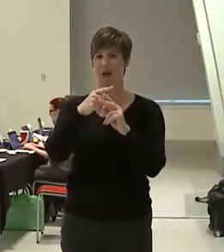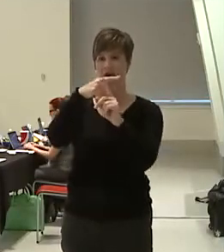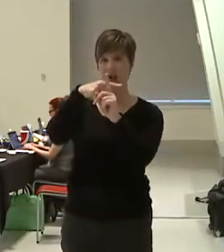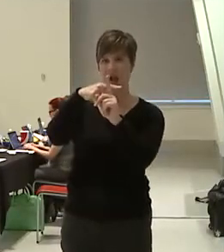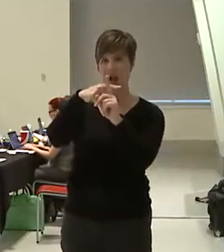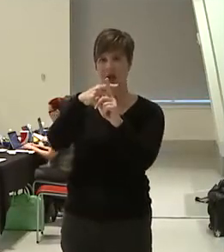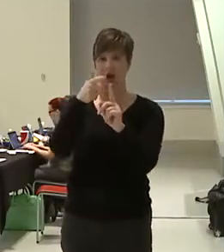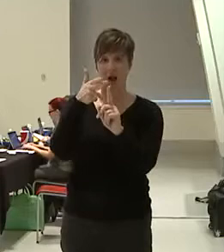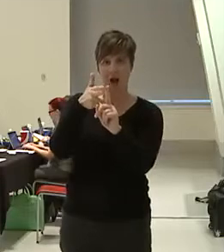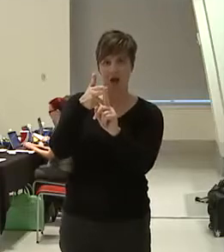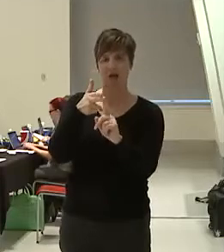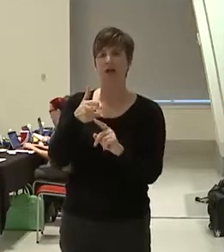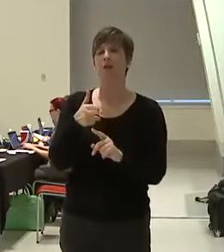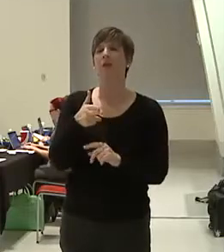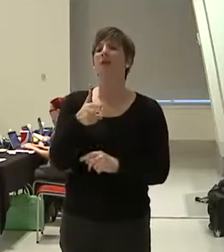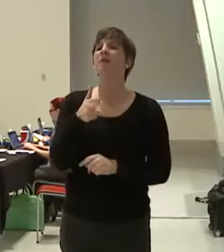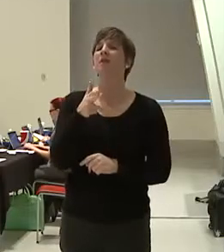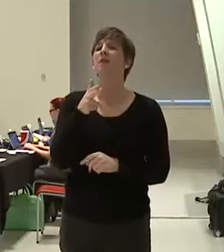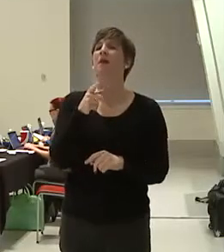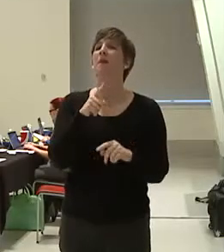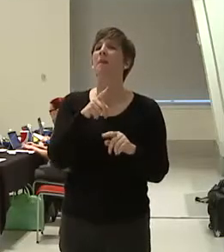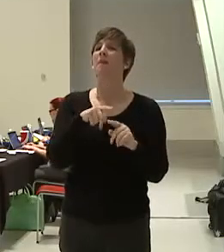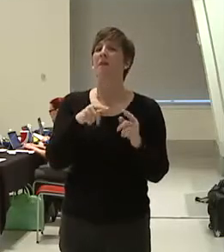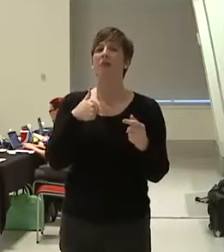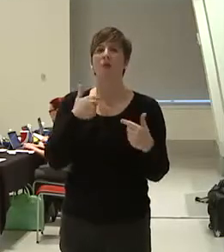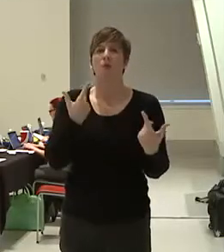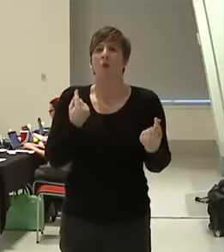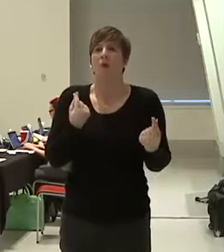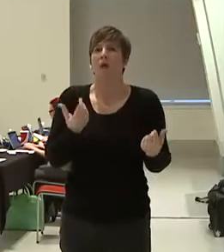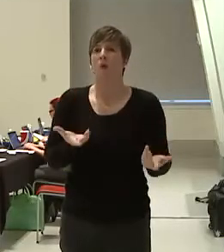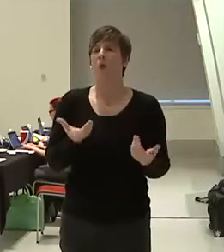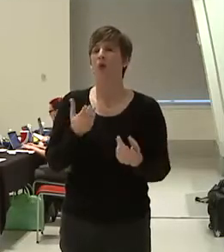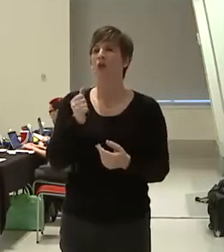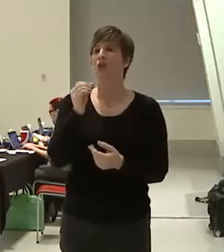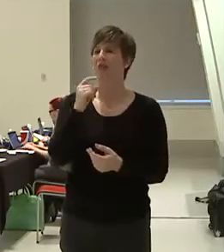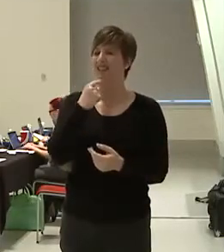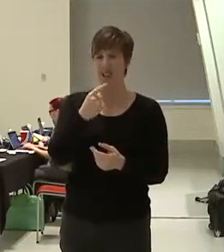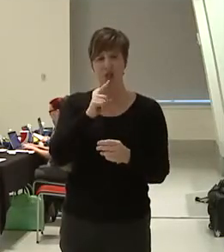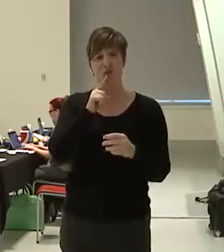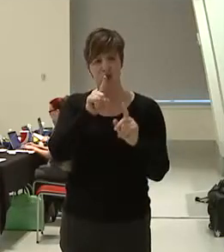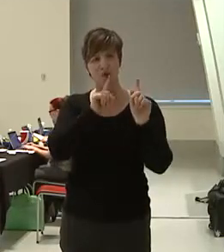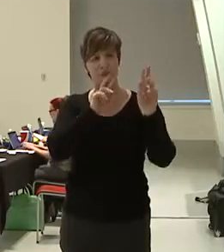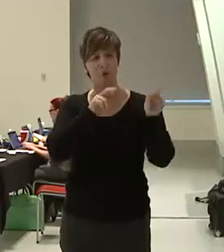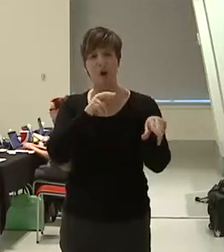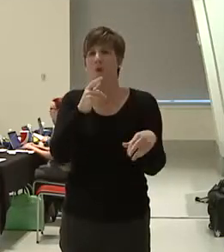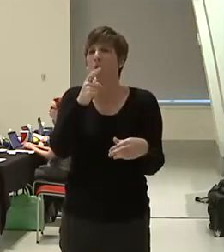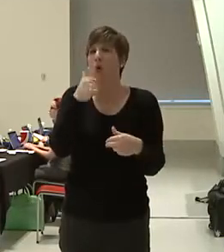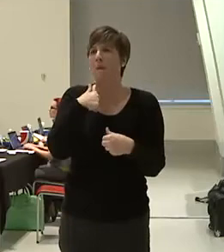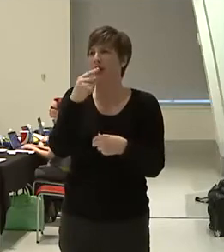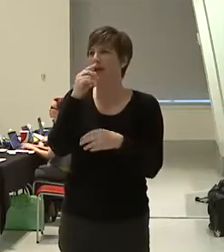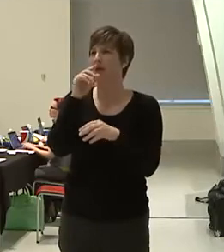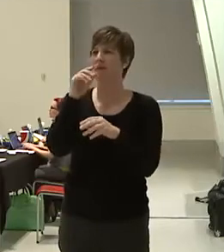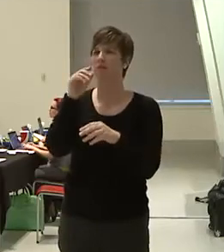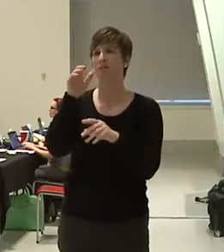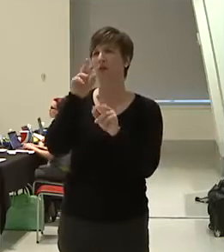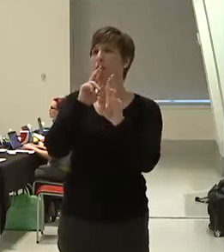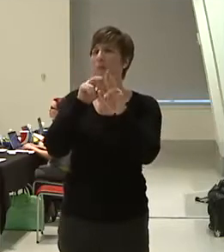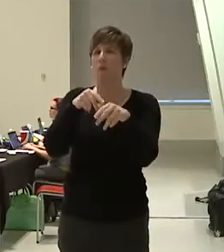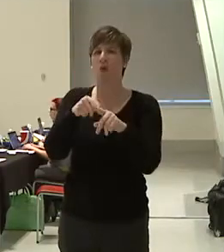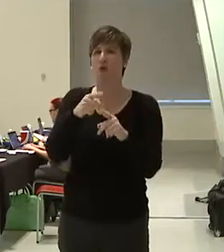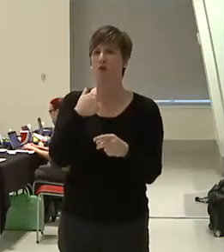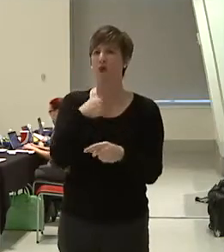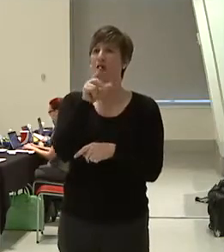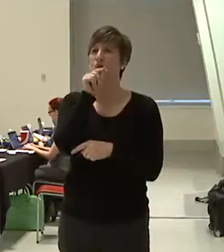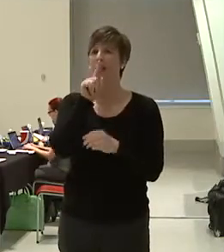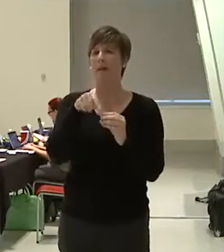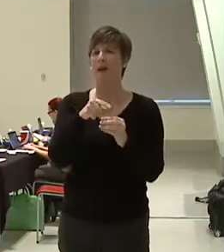or things like that. But then it's like, well, where do you go? So people are like, DeRay, you should report it. And it's like, well, who am I going to report it to? I don't know. Like, I'll just tweet about